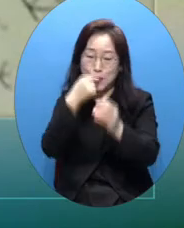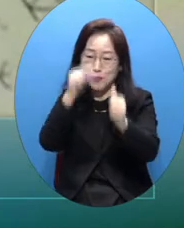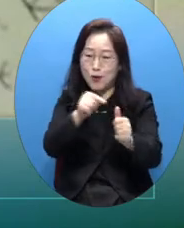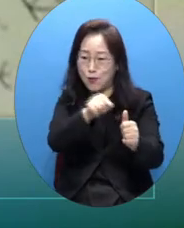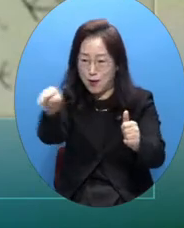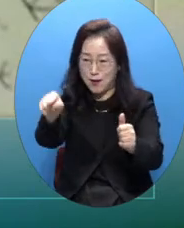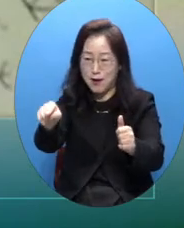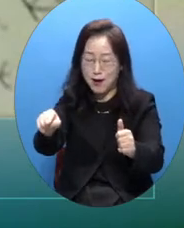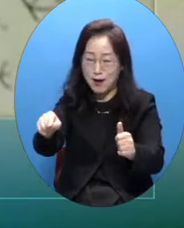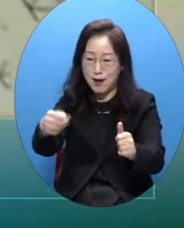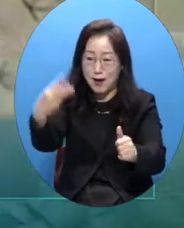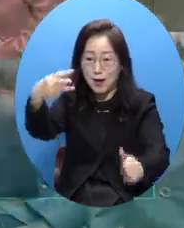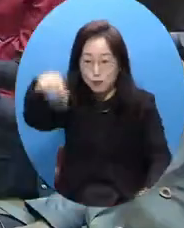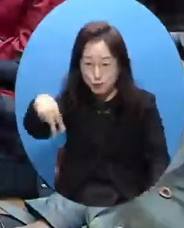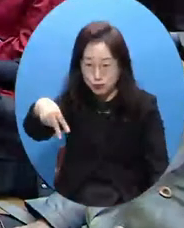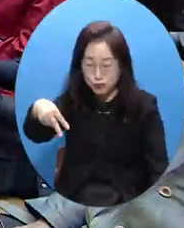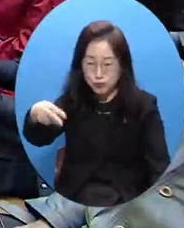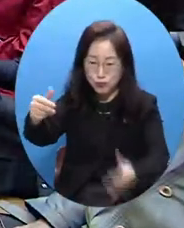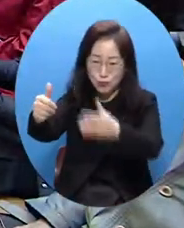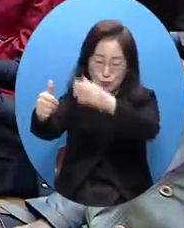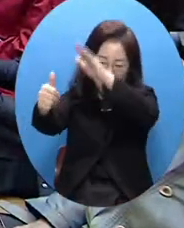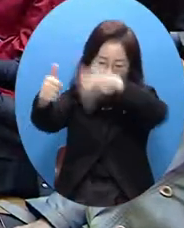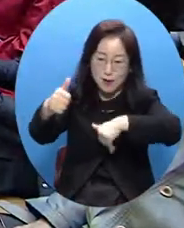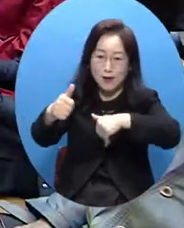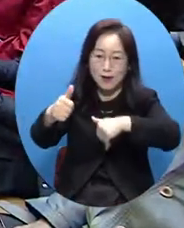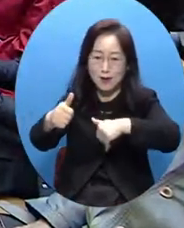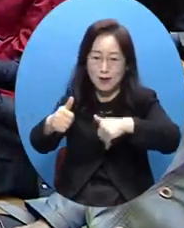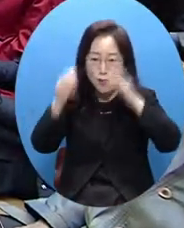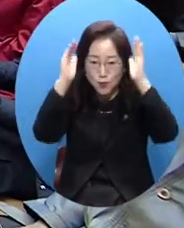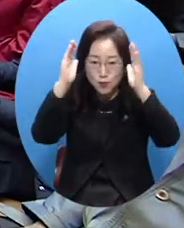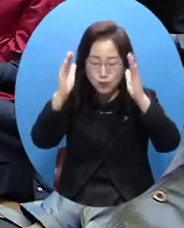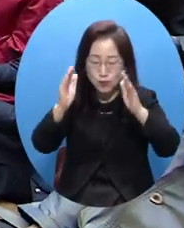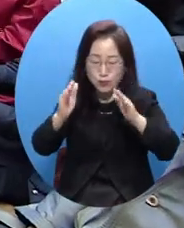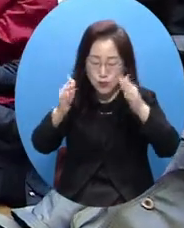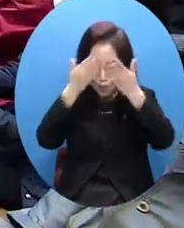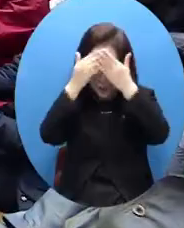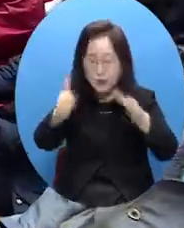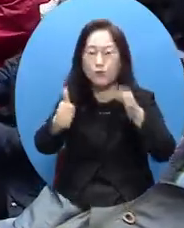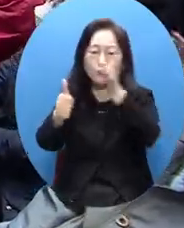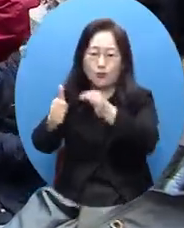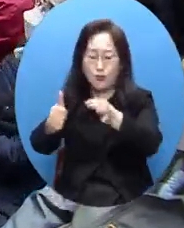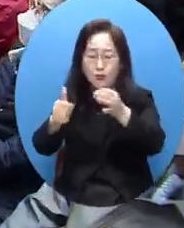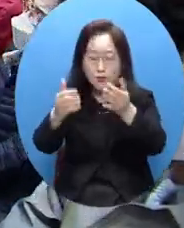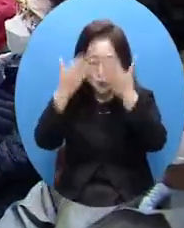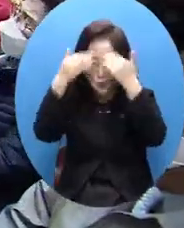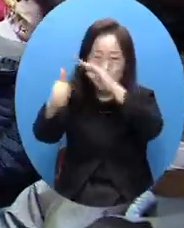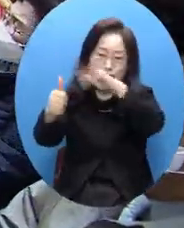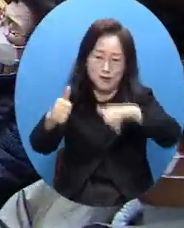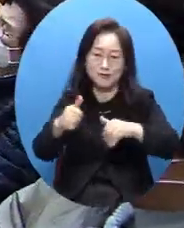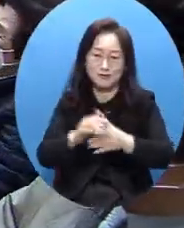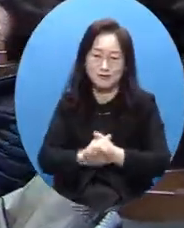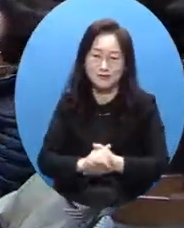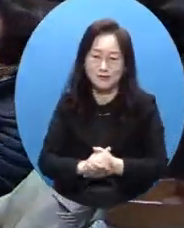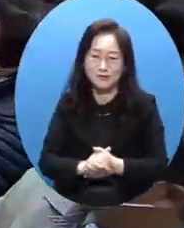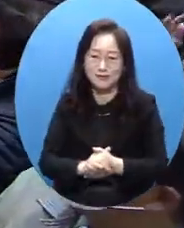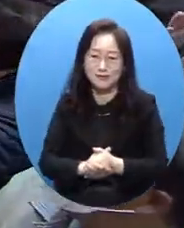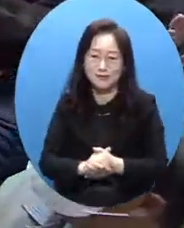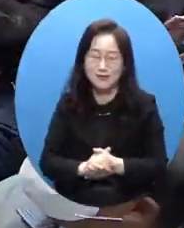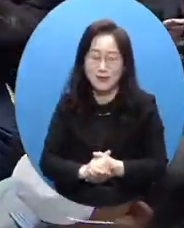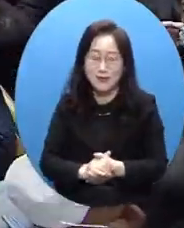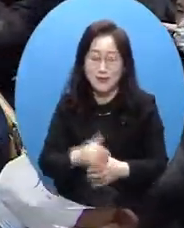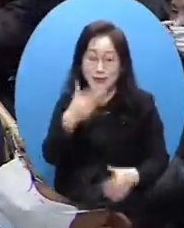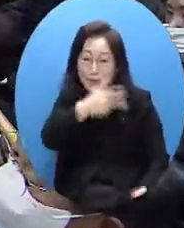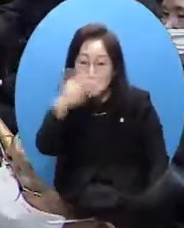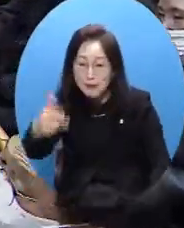letter and sent a scholarship and invited him to Denmark that's how she started in Denmark